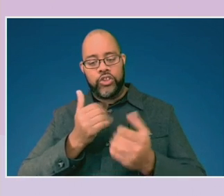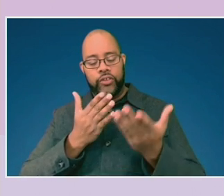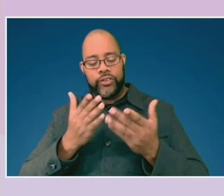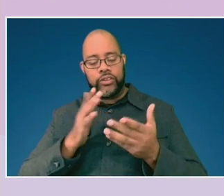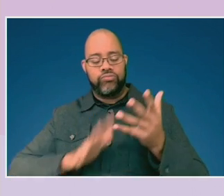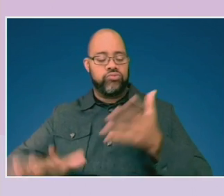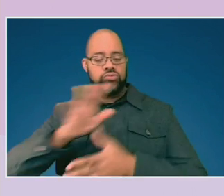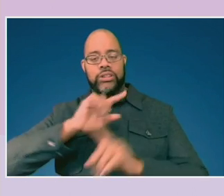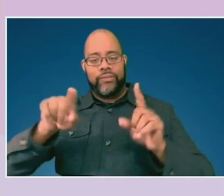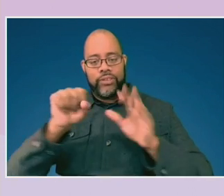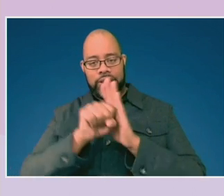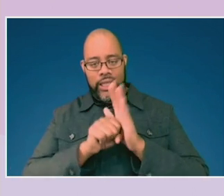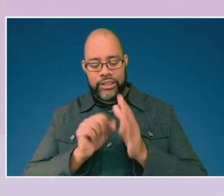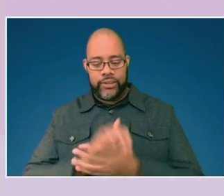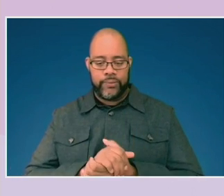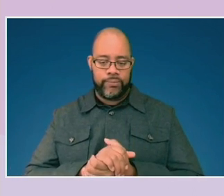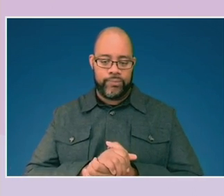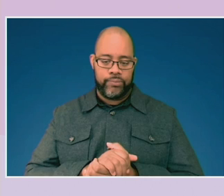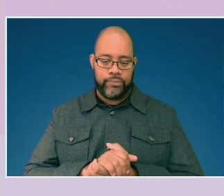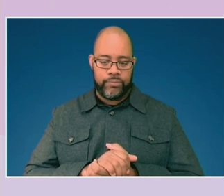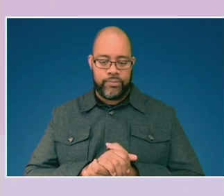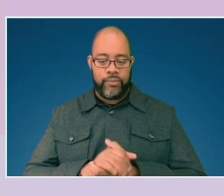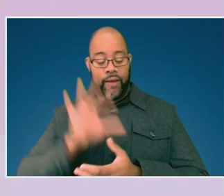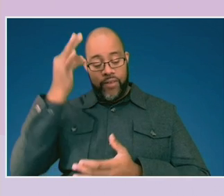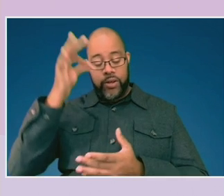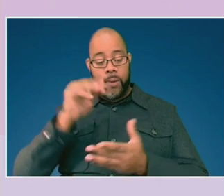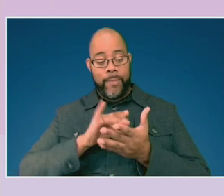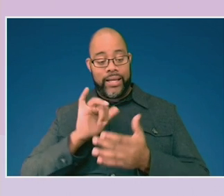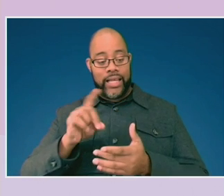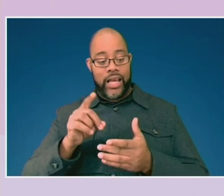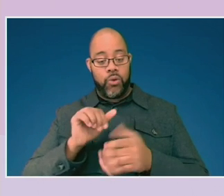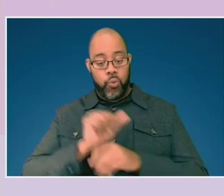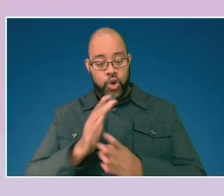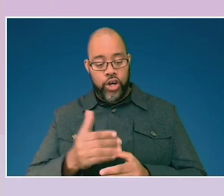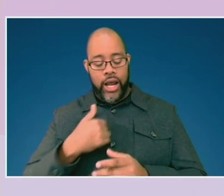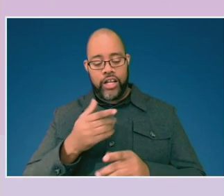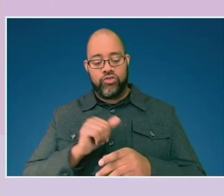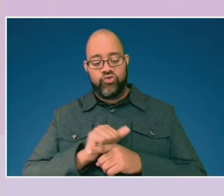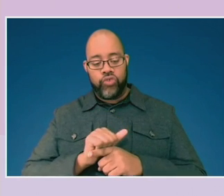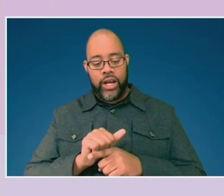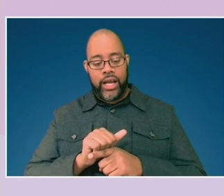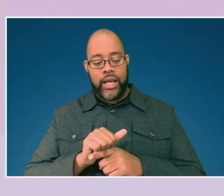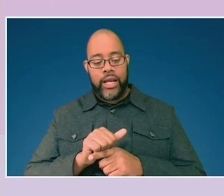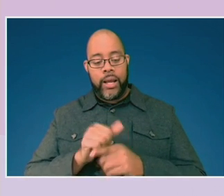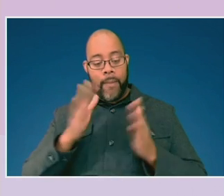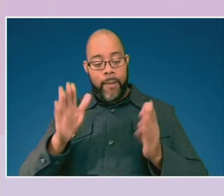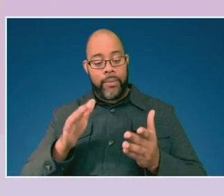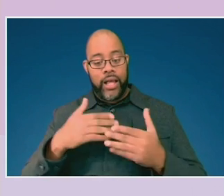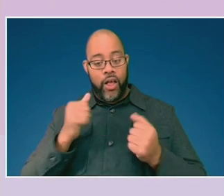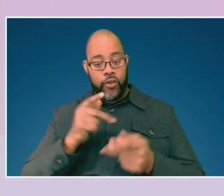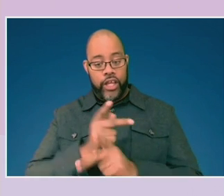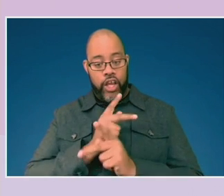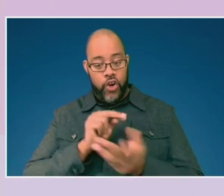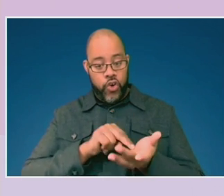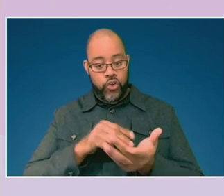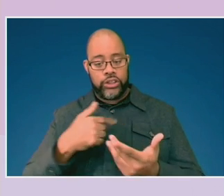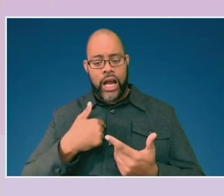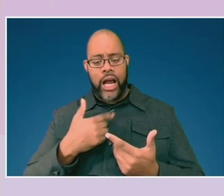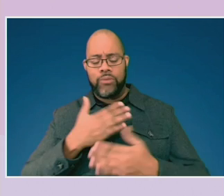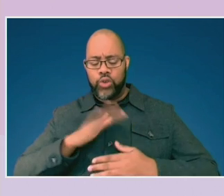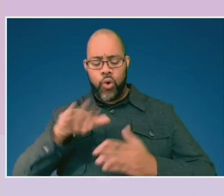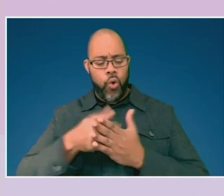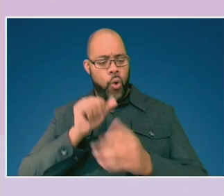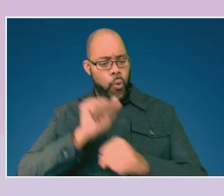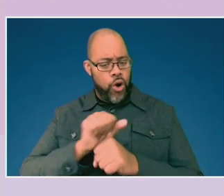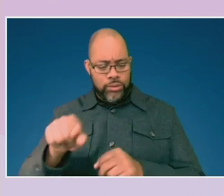country. As a federal Medicaid worker and a trained public health nurse, I greatly appreciate our panel members and all of their work in